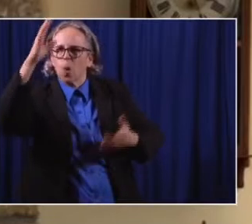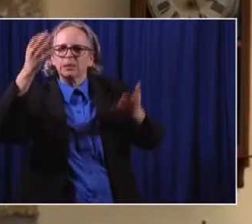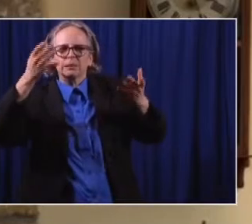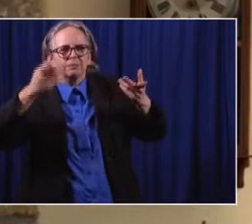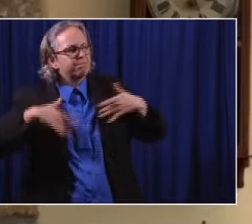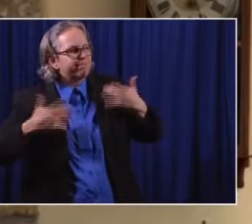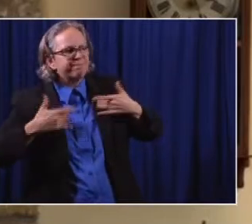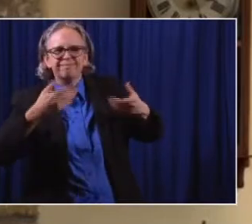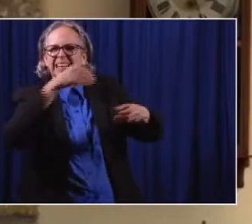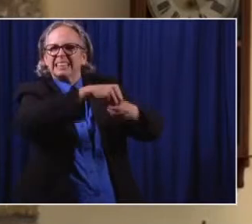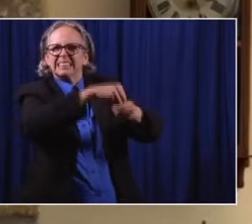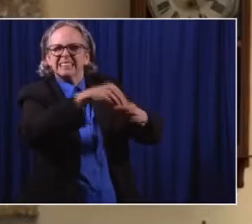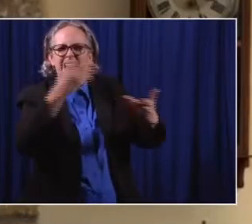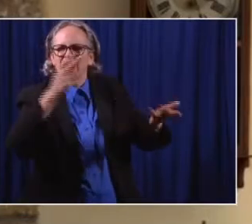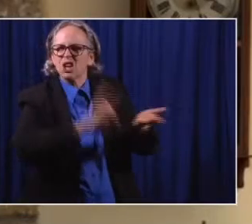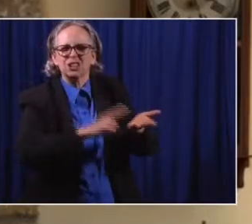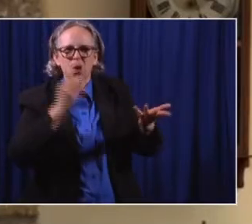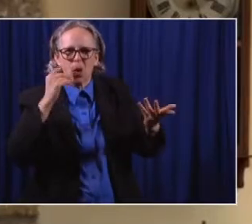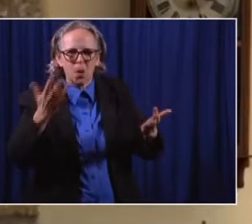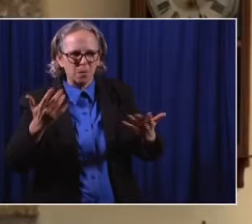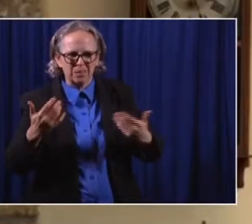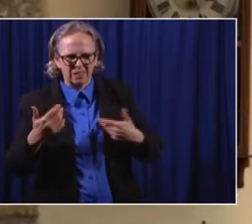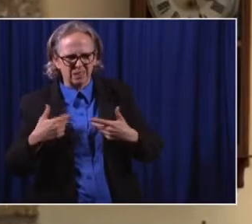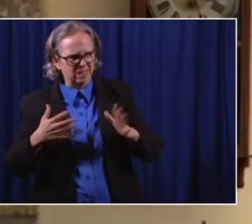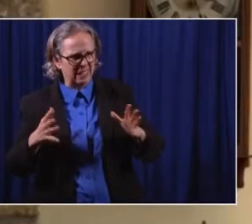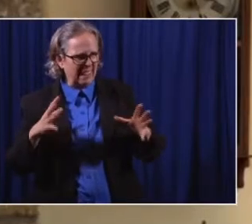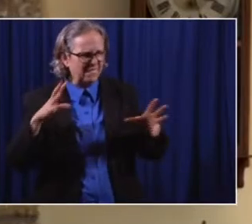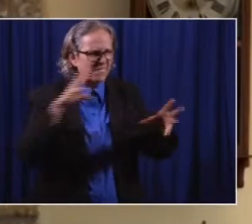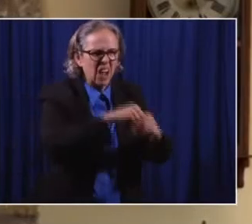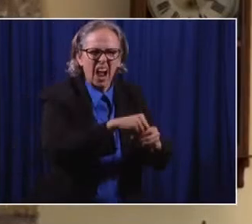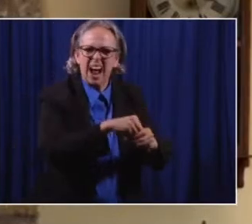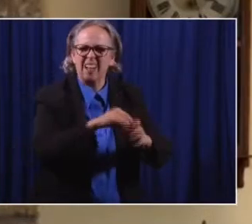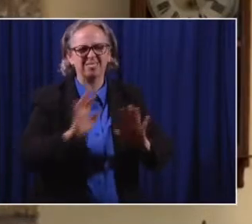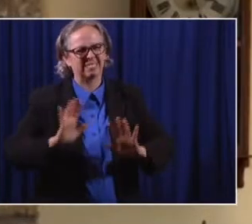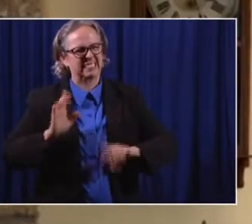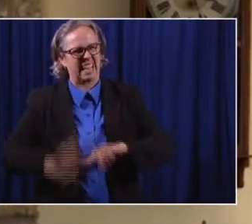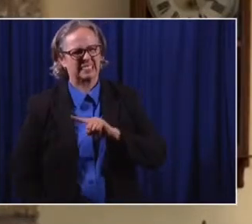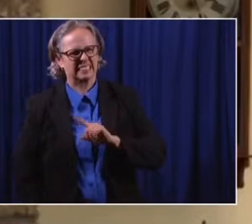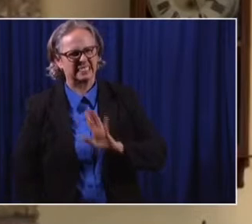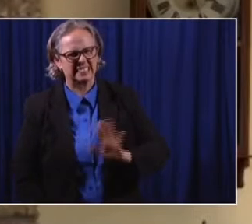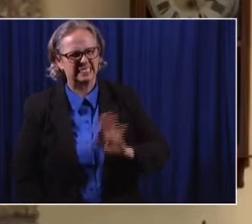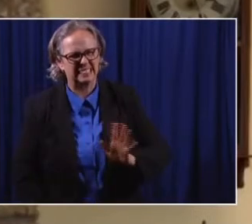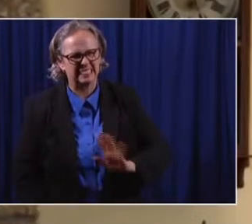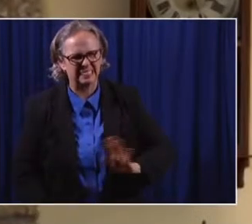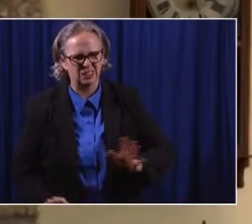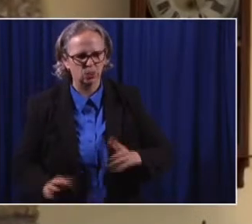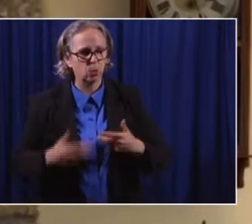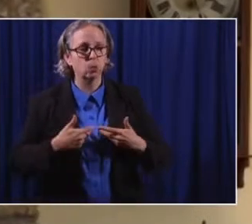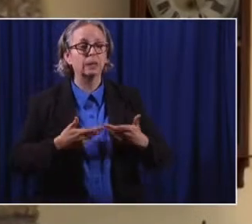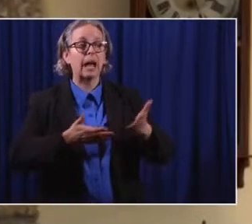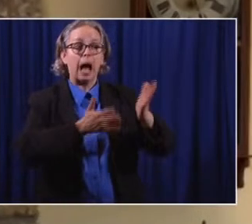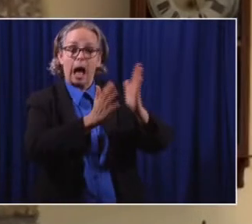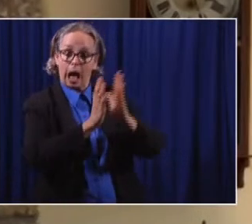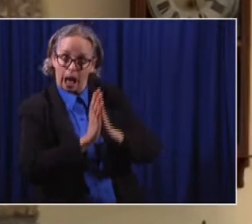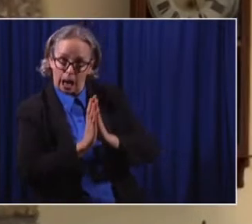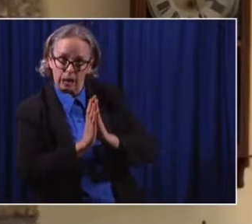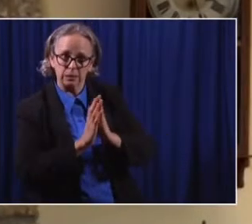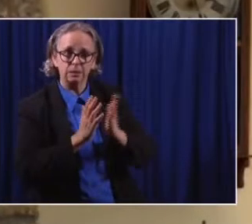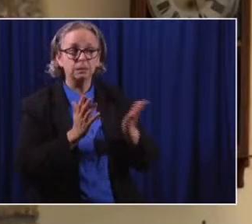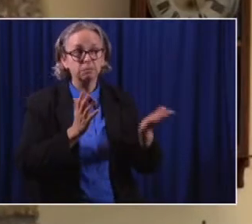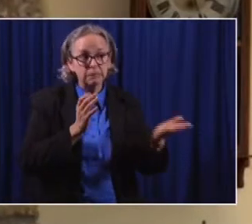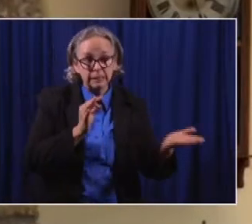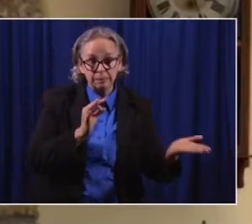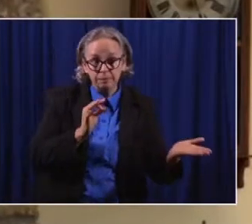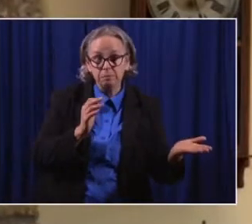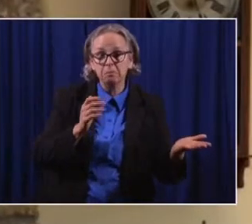gone in with a heavy hand in doing that. But our request to the nursing homes is, if they do allow the